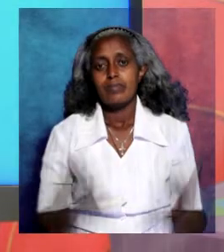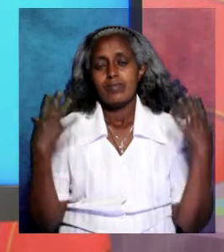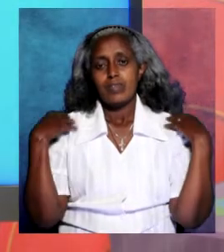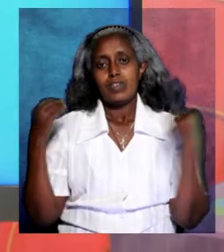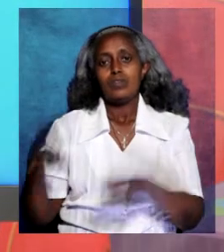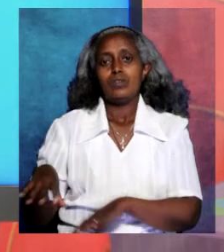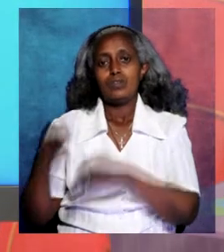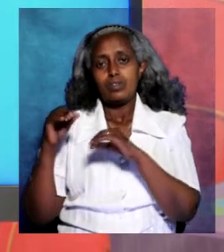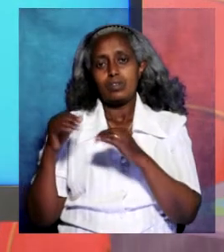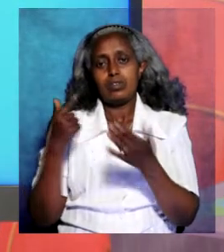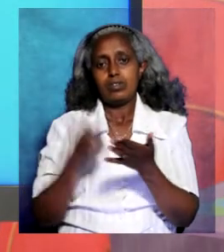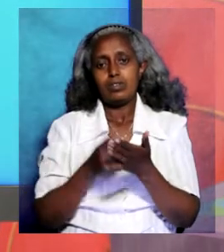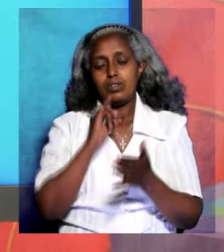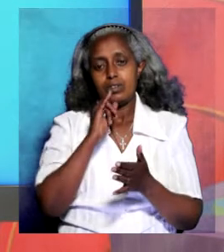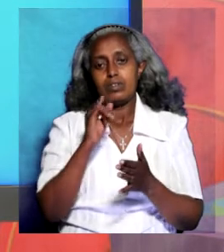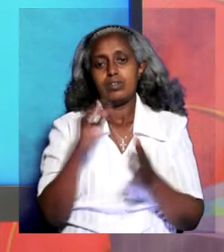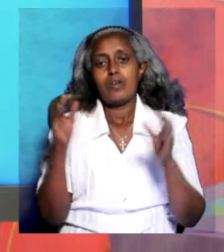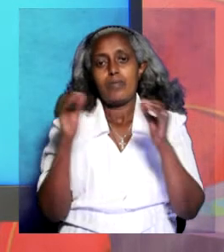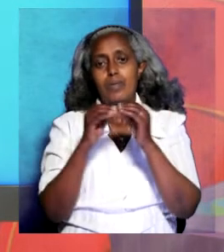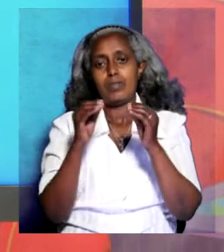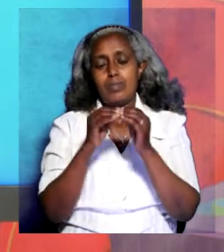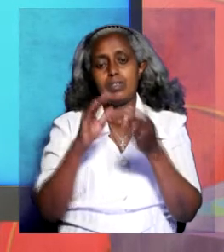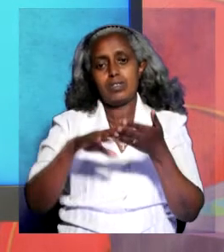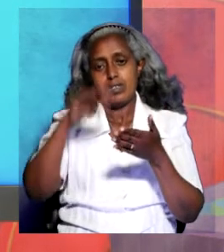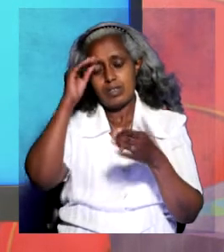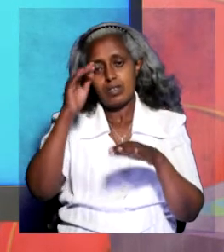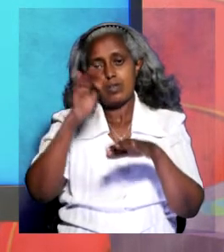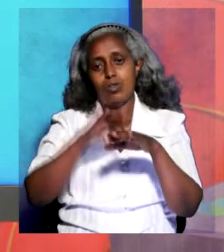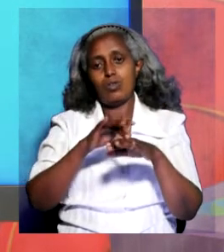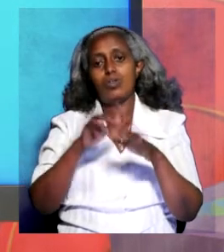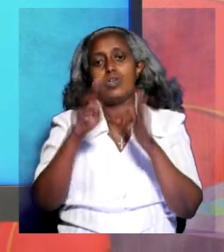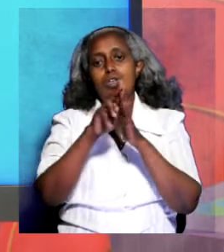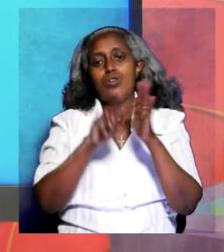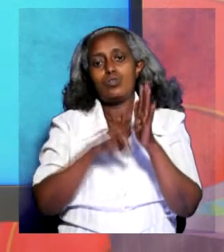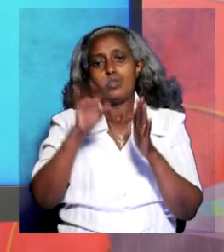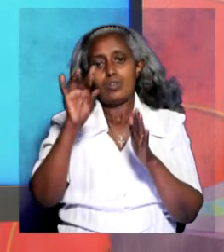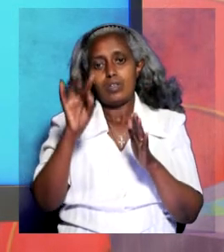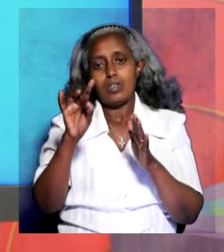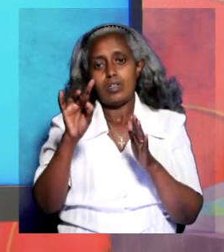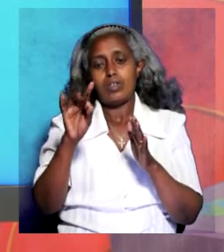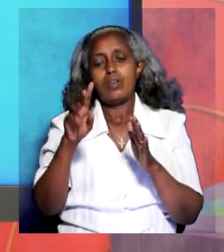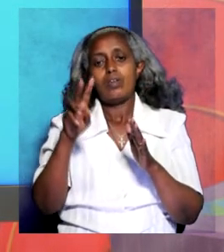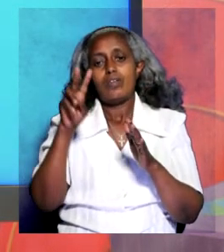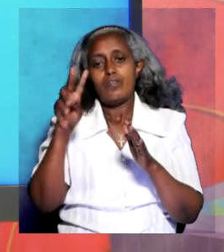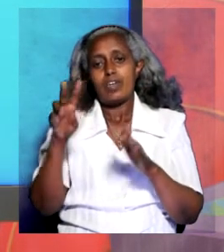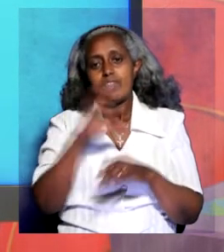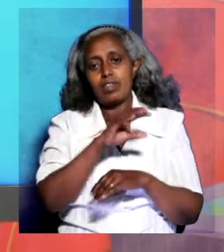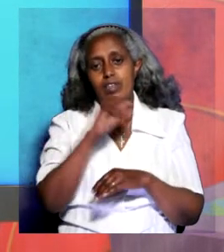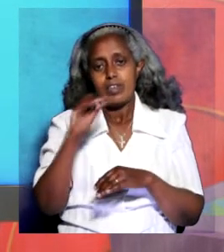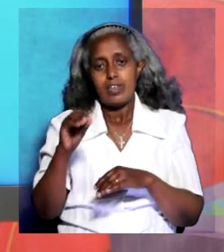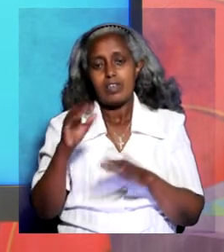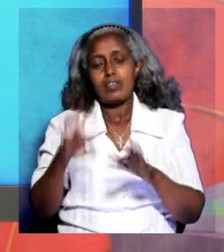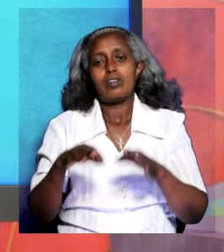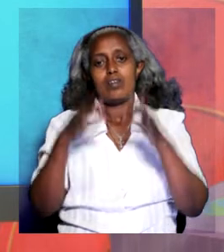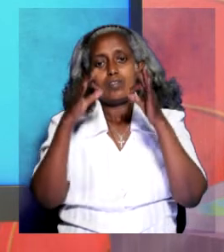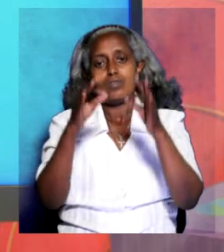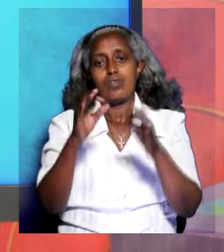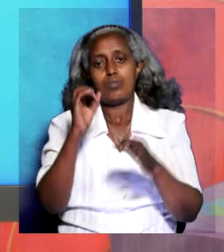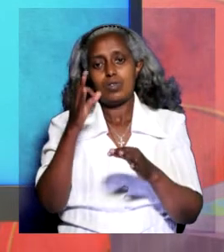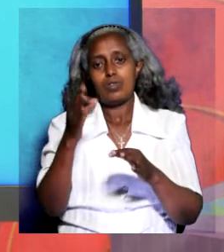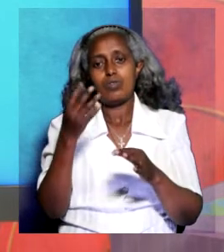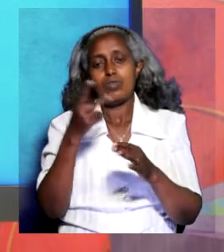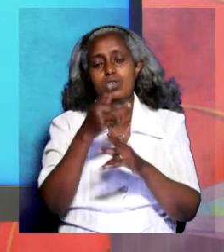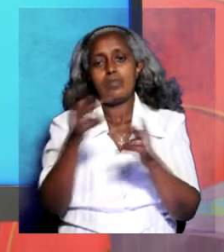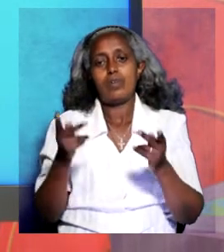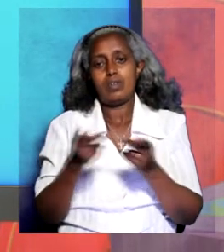Hello, dear students. This is mathematics lesson on Unit 8, Vector and Transformation of the